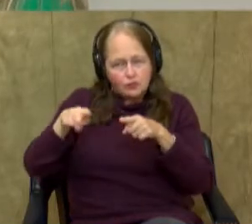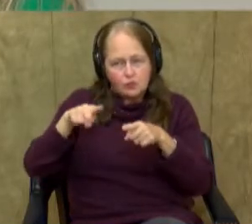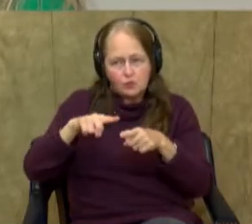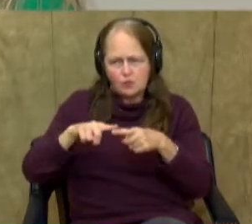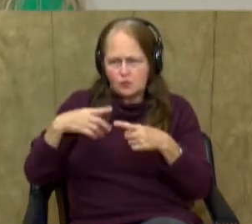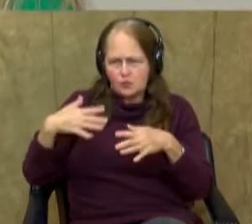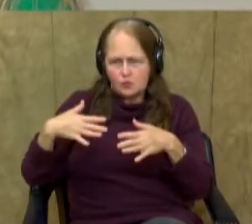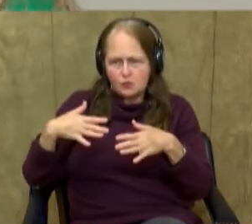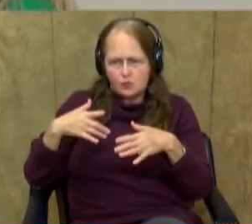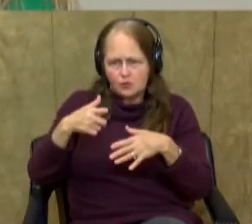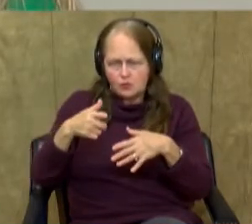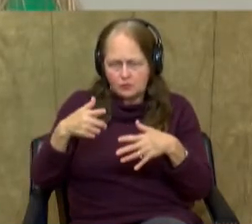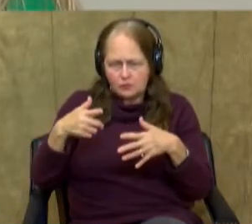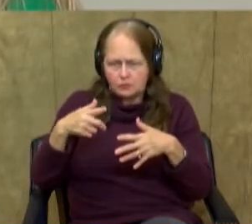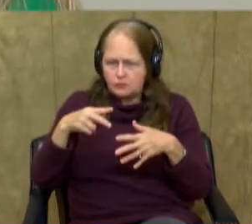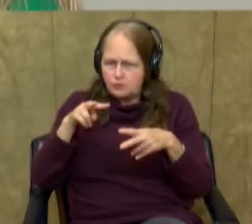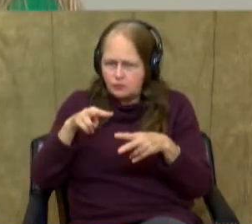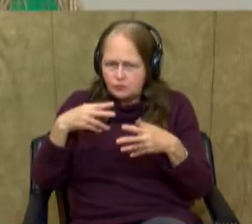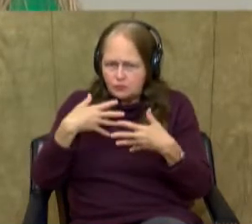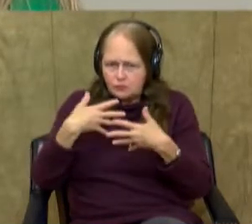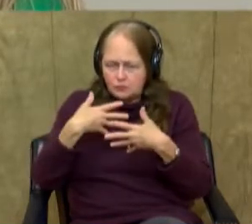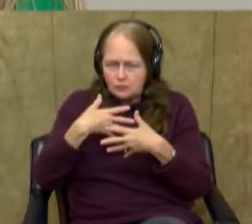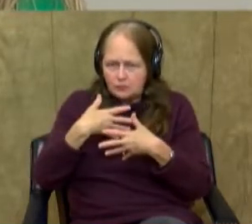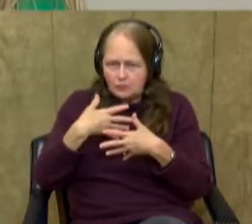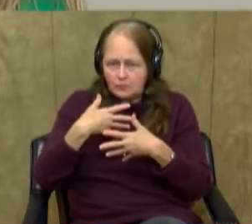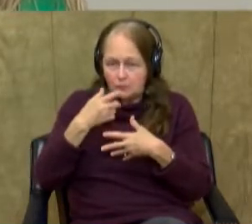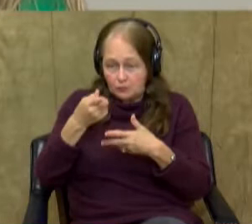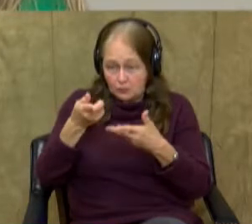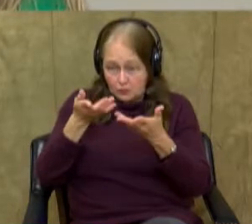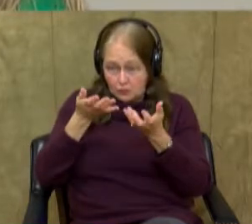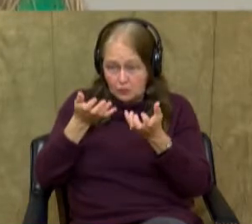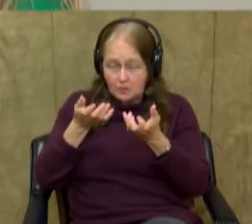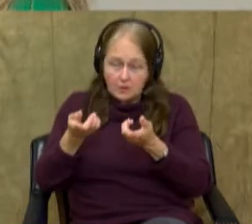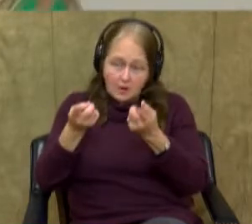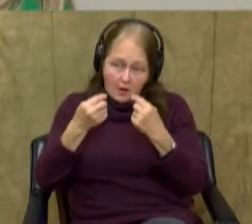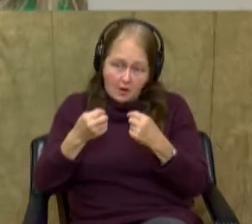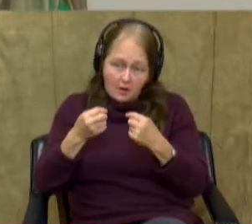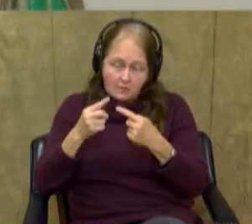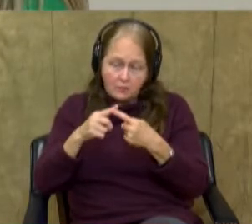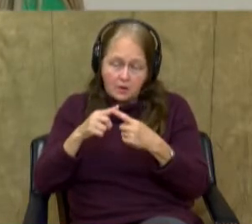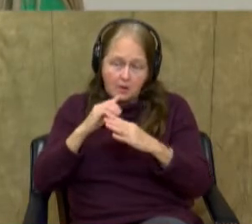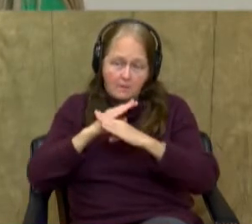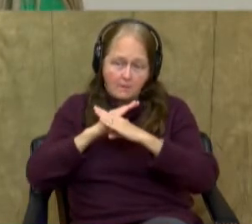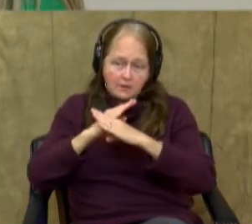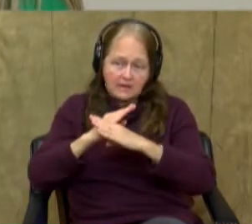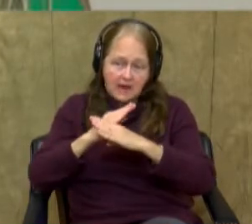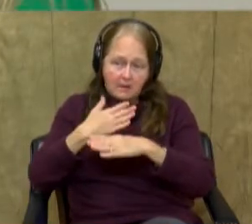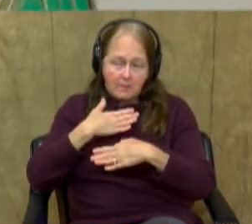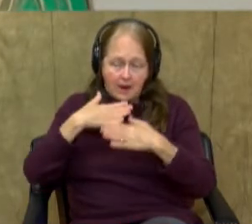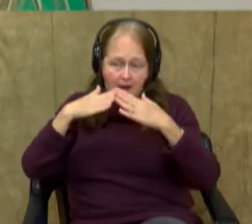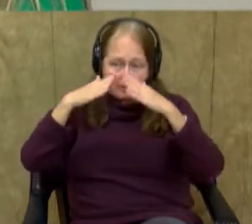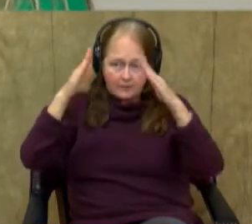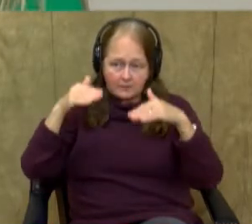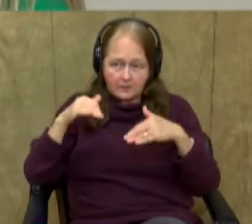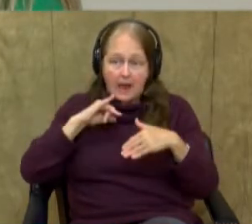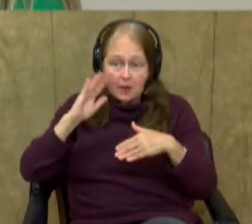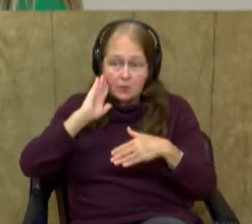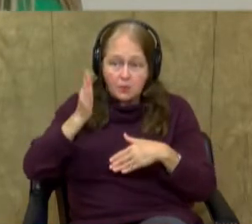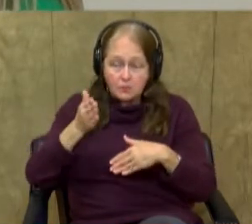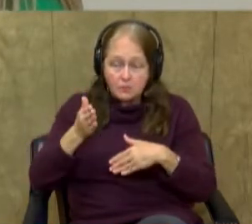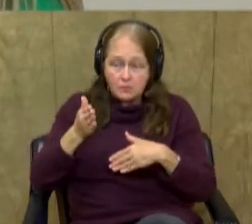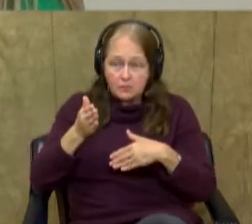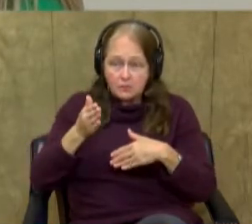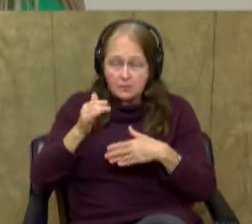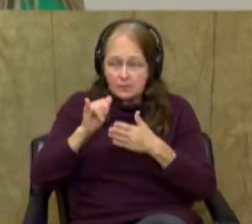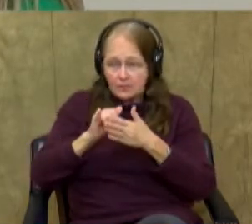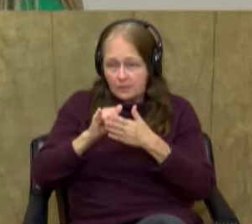"Ooh, how fierce you look," said Hermit Crab. "Would one of you be willing to protect my house?" "I would," answered